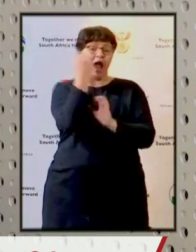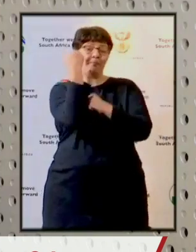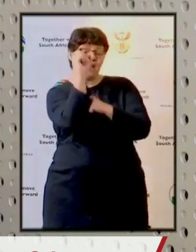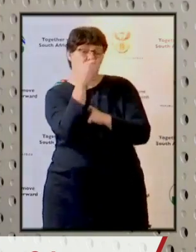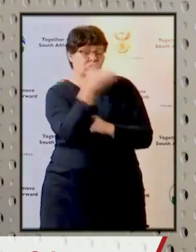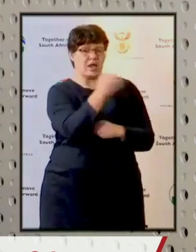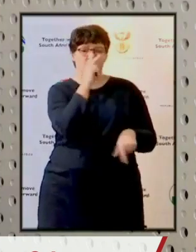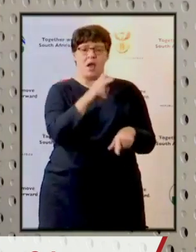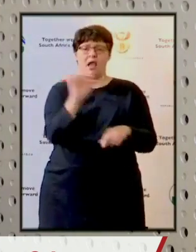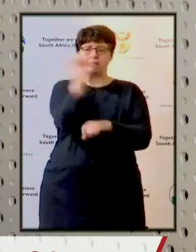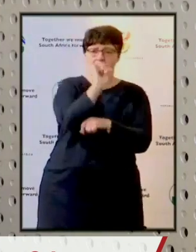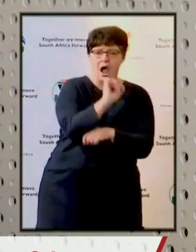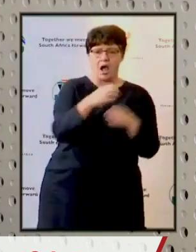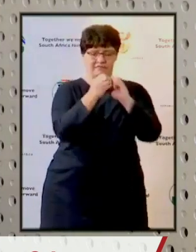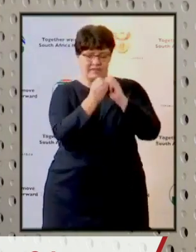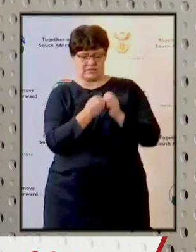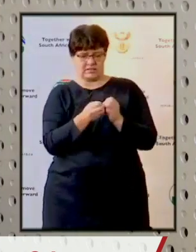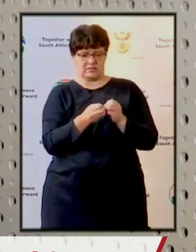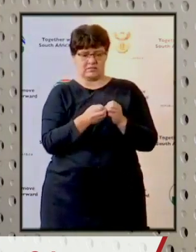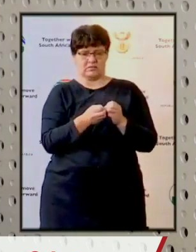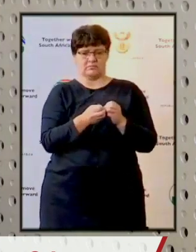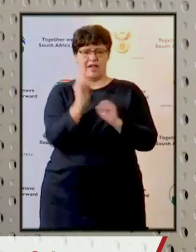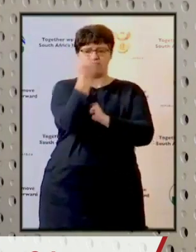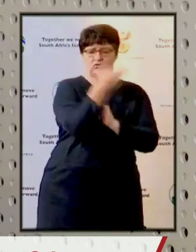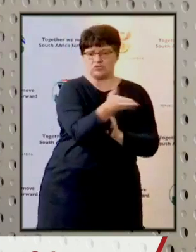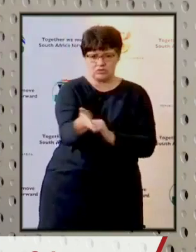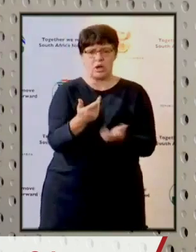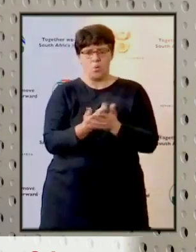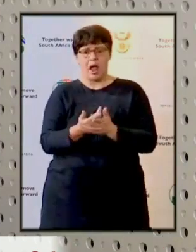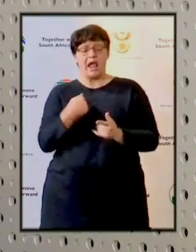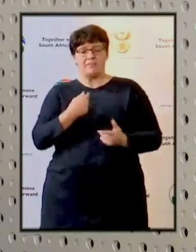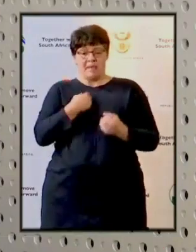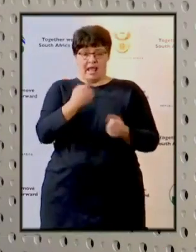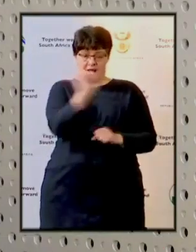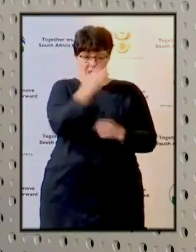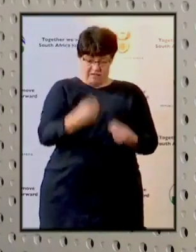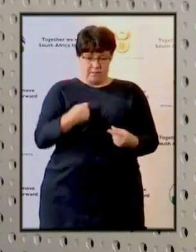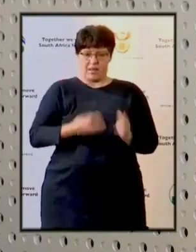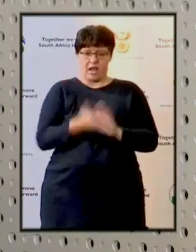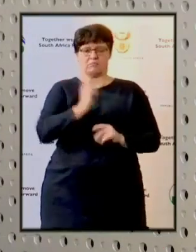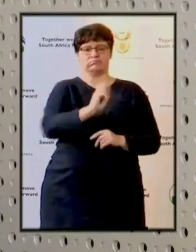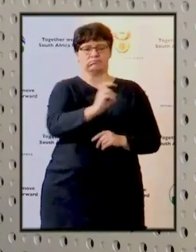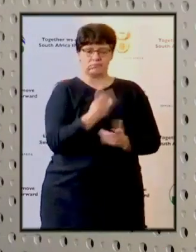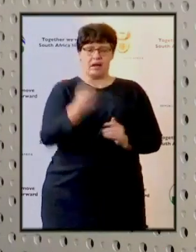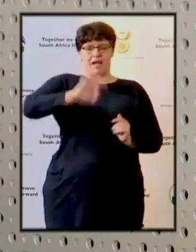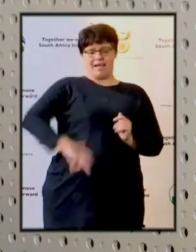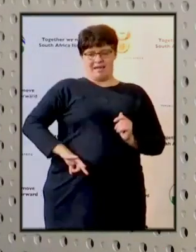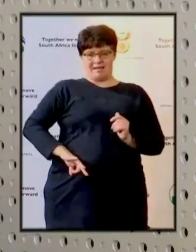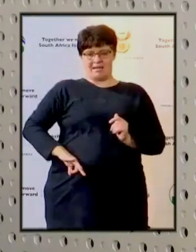production because that helps to create more opportunities for us to earn money as South Africans and use that money to